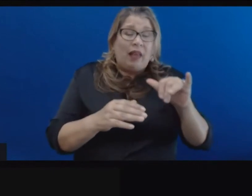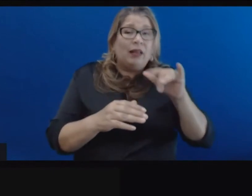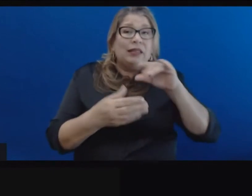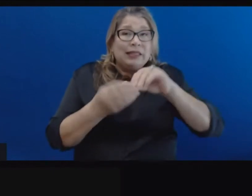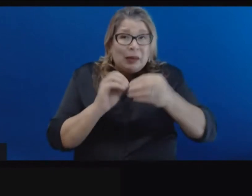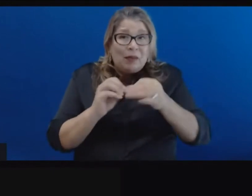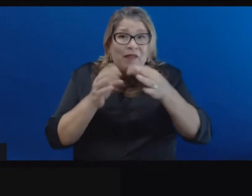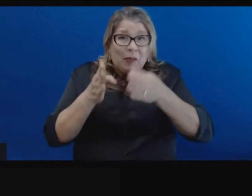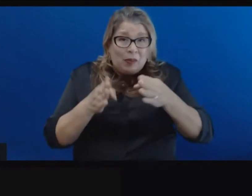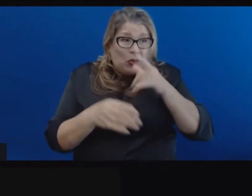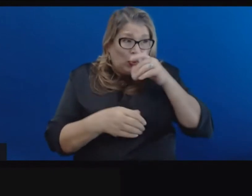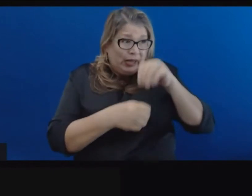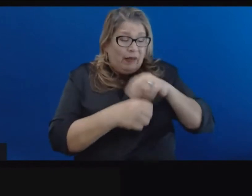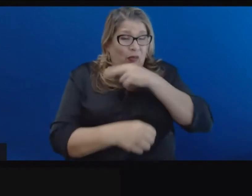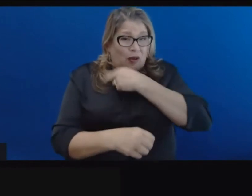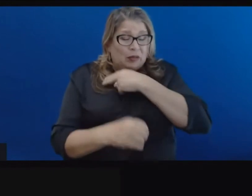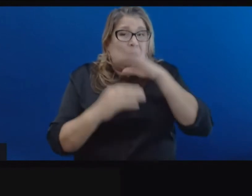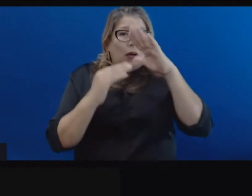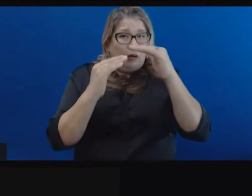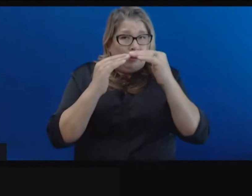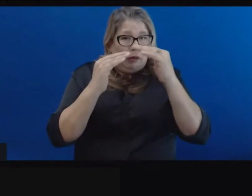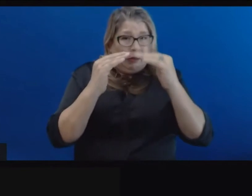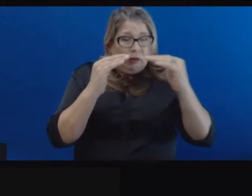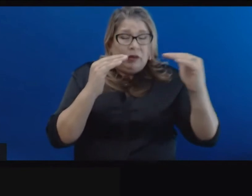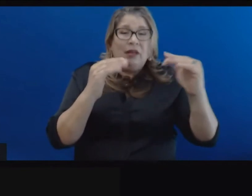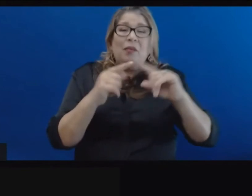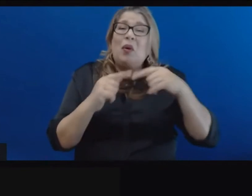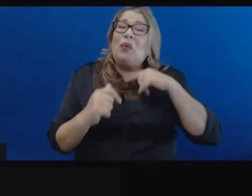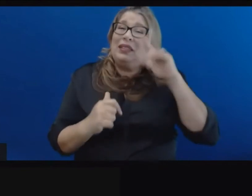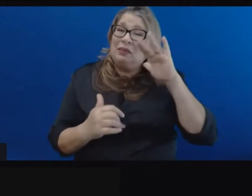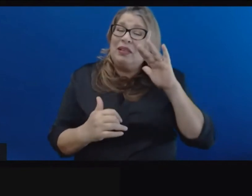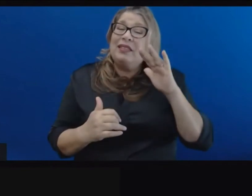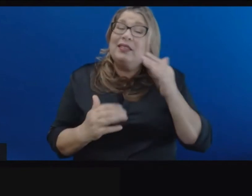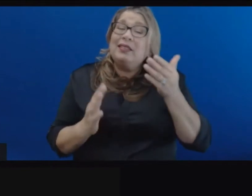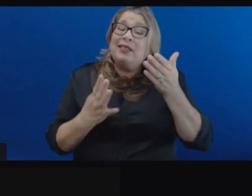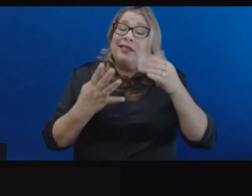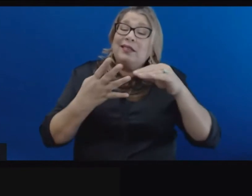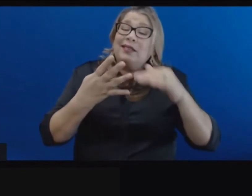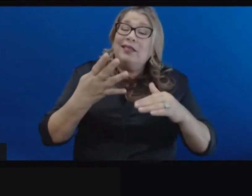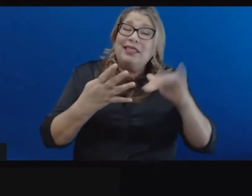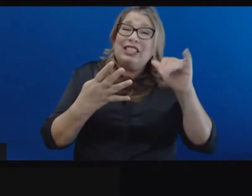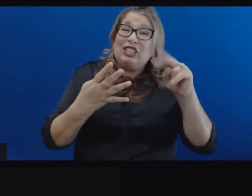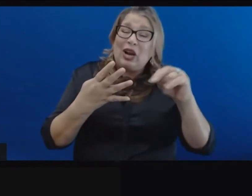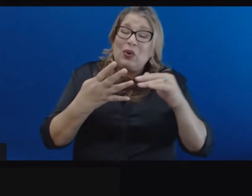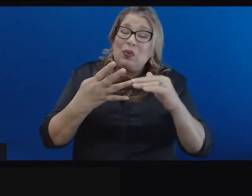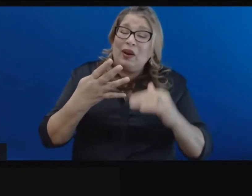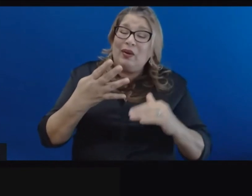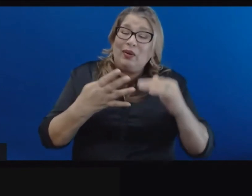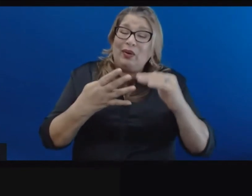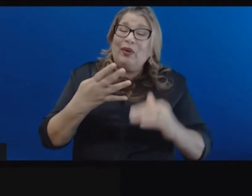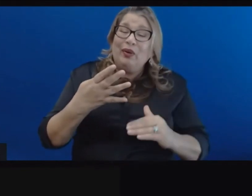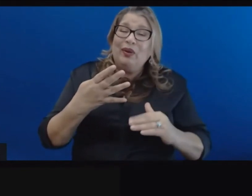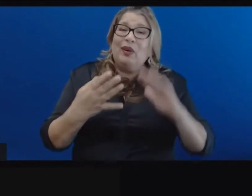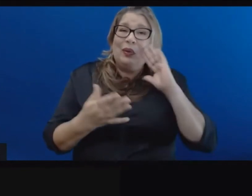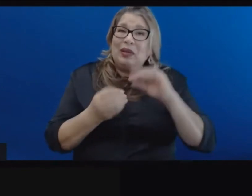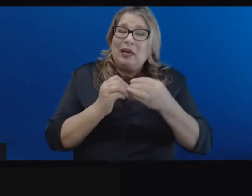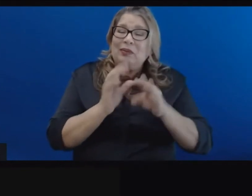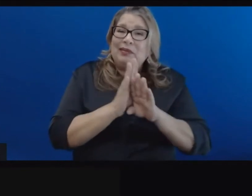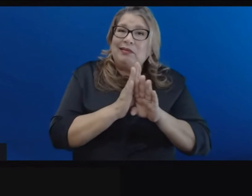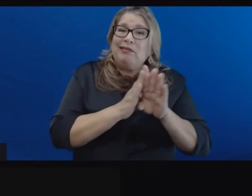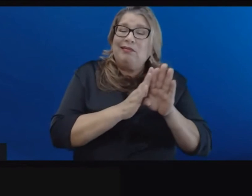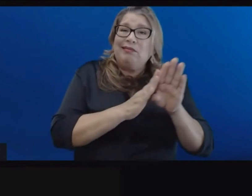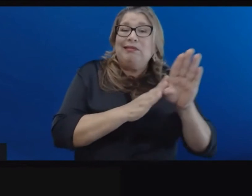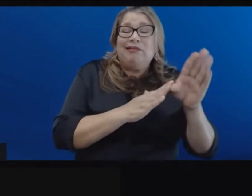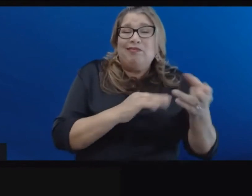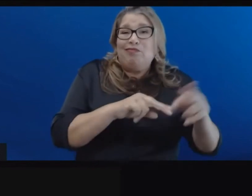that we do still expect there to be a bump up in the middle of the month towards the second half of the month that we anticipate. So